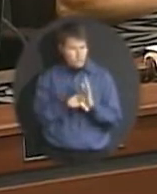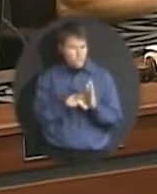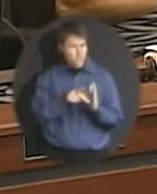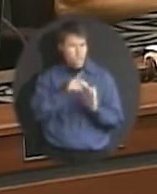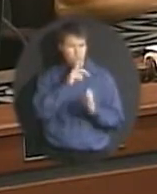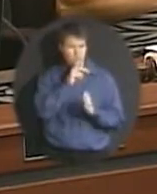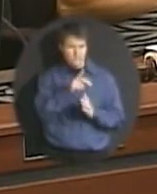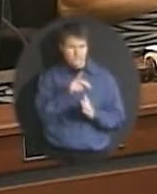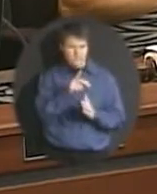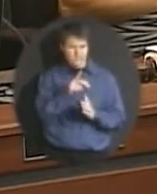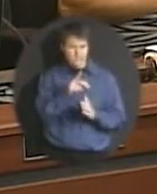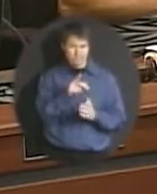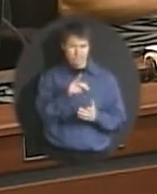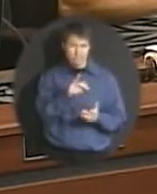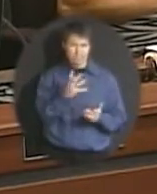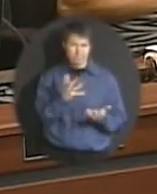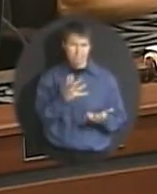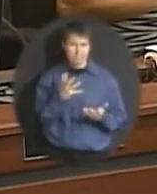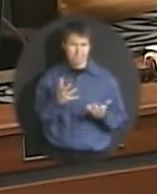some